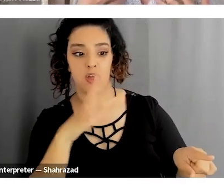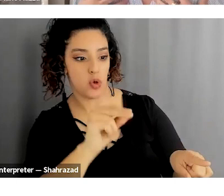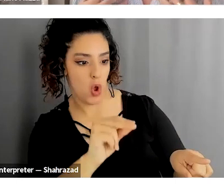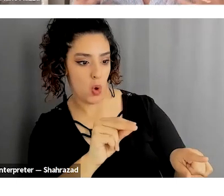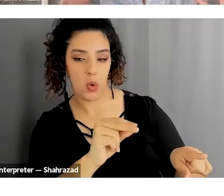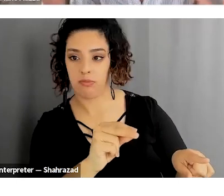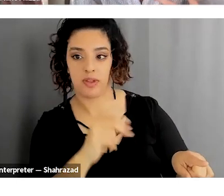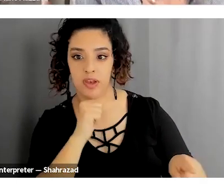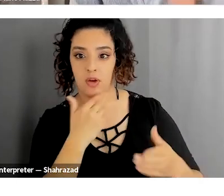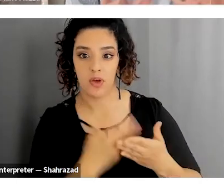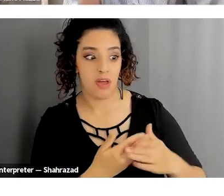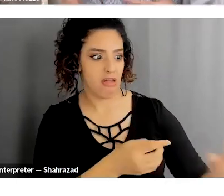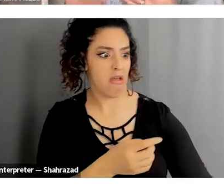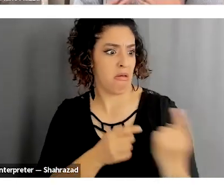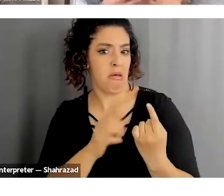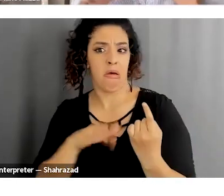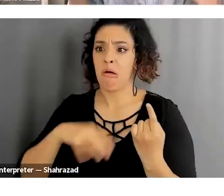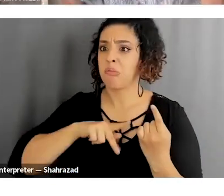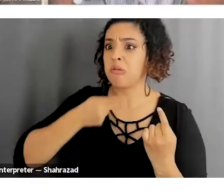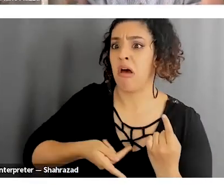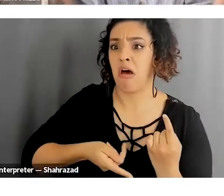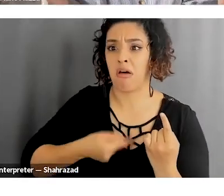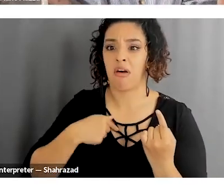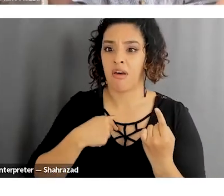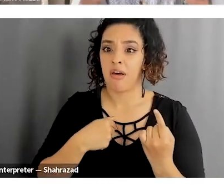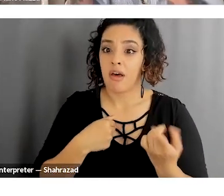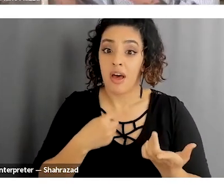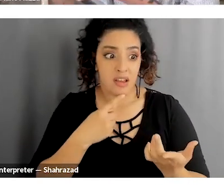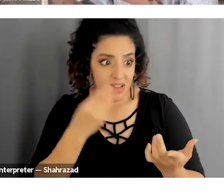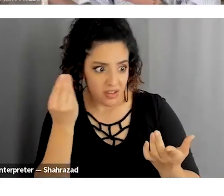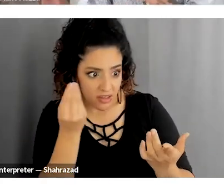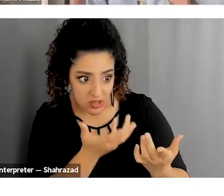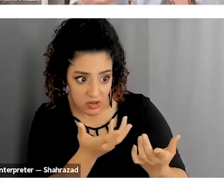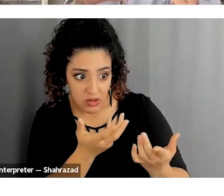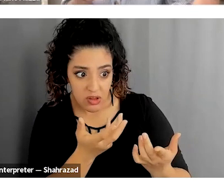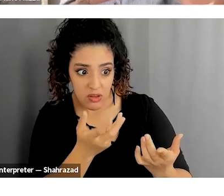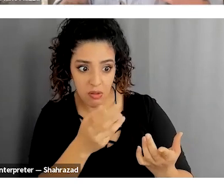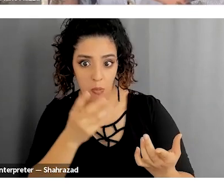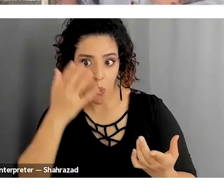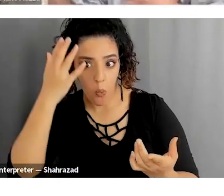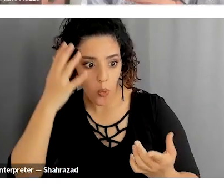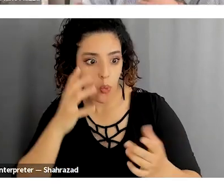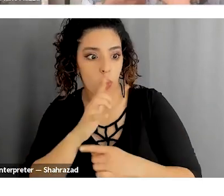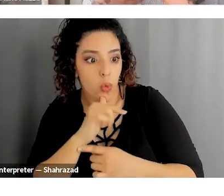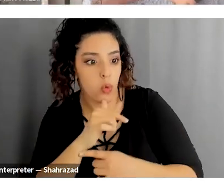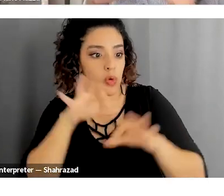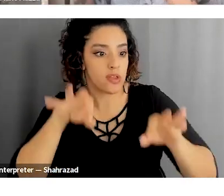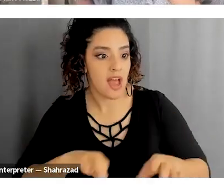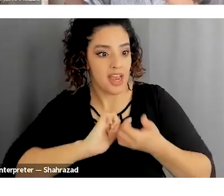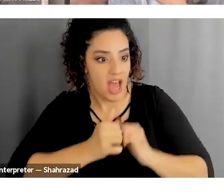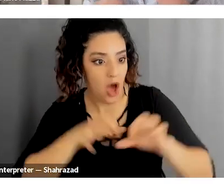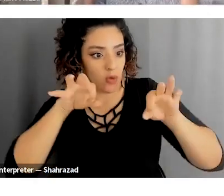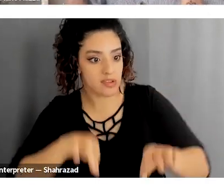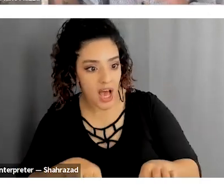came back to me and were really upset. And they were like, whatever. And I said, well, did you tell them the story of what they were dyed with and like who dyed them and how they were dyed? And they were